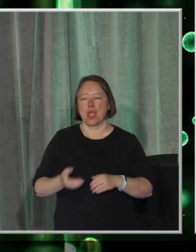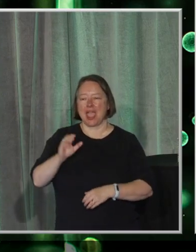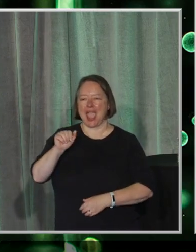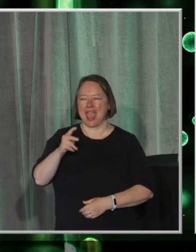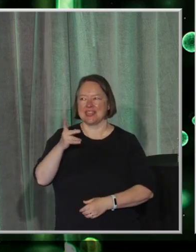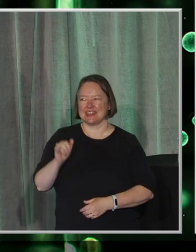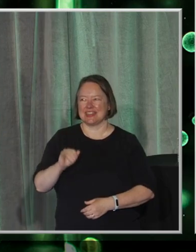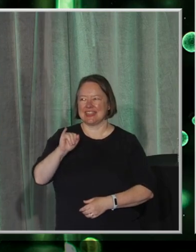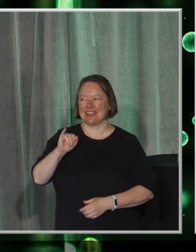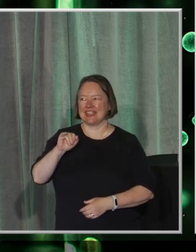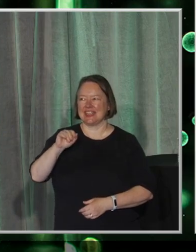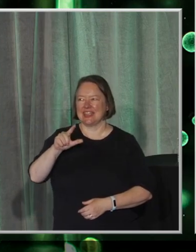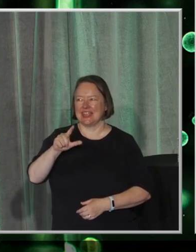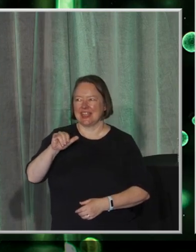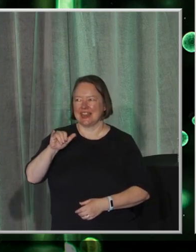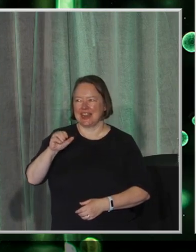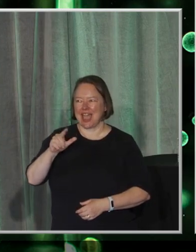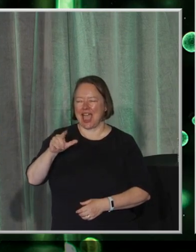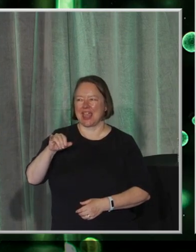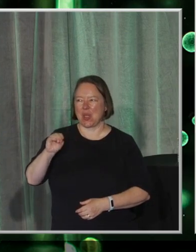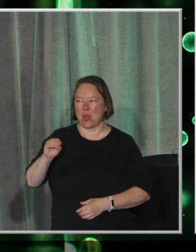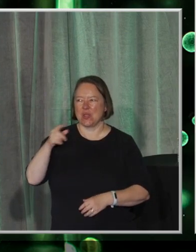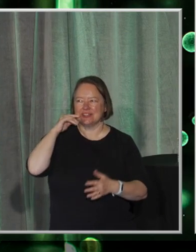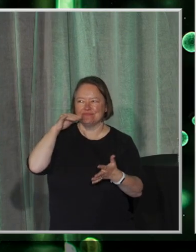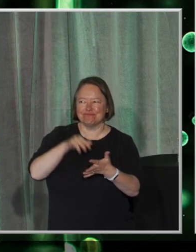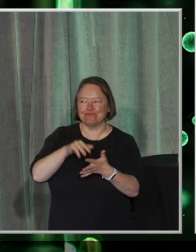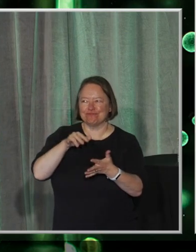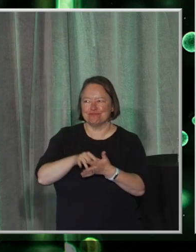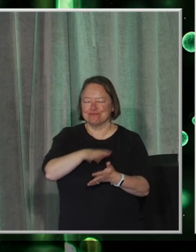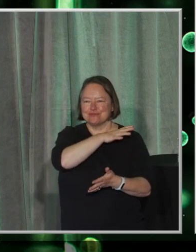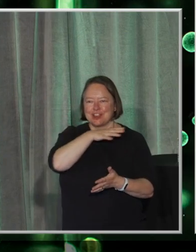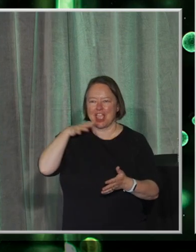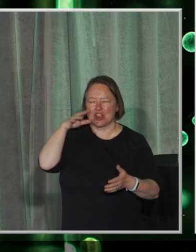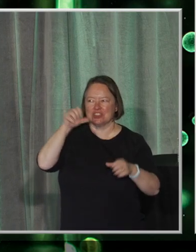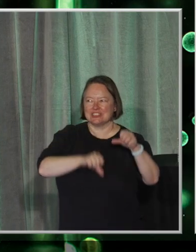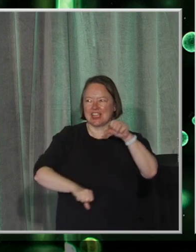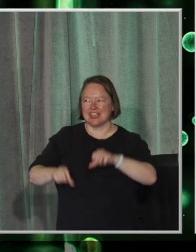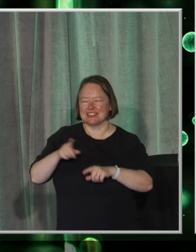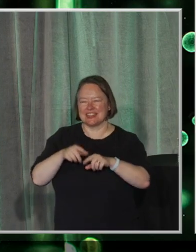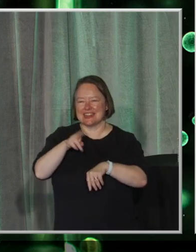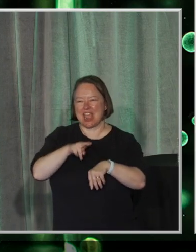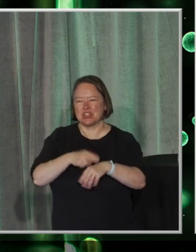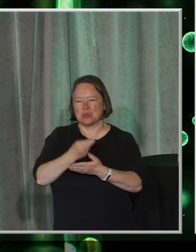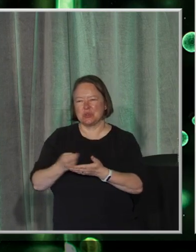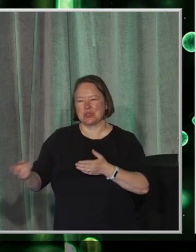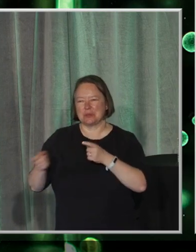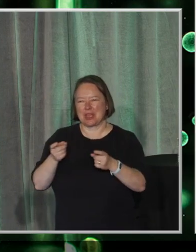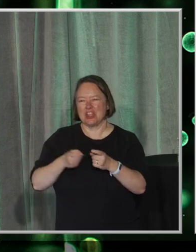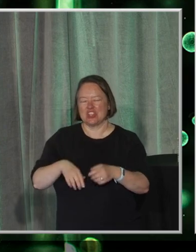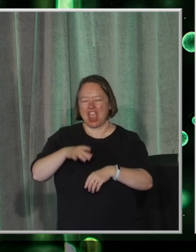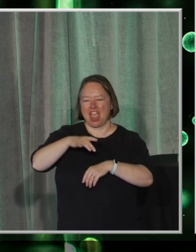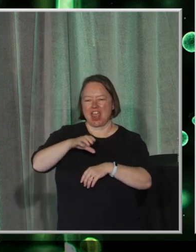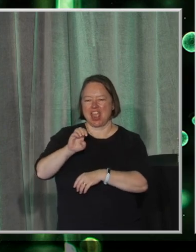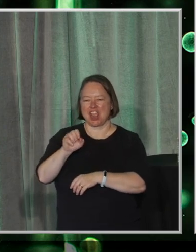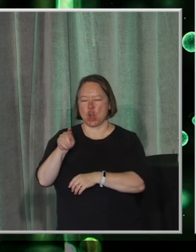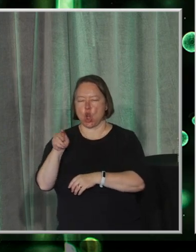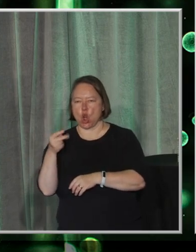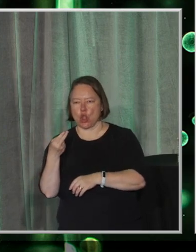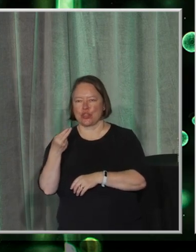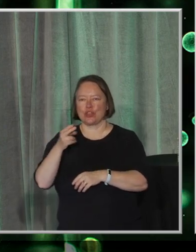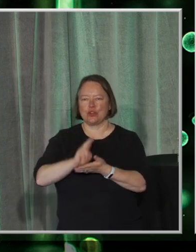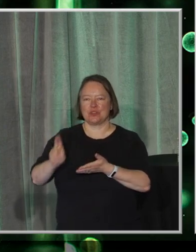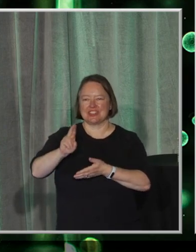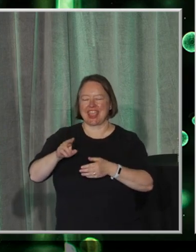Elalio, enjoying and studying agricultural science and natural resources management at Earth University.